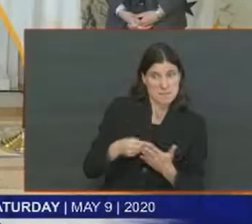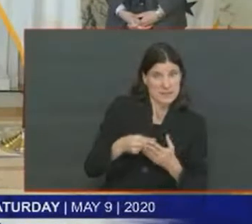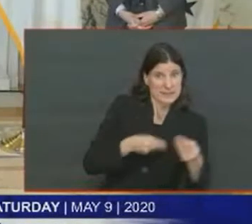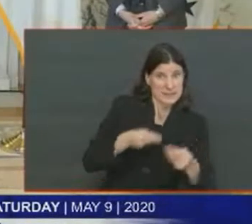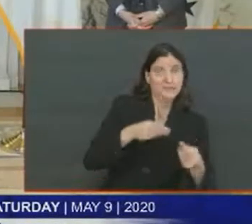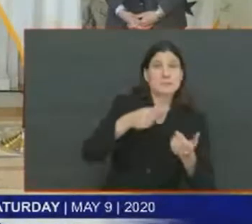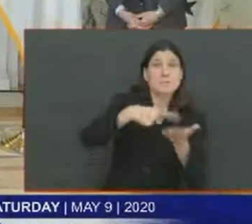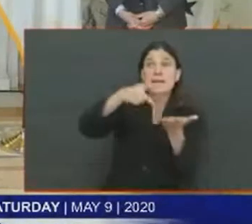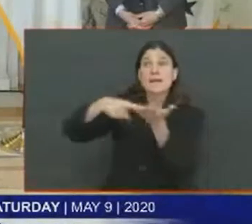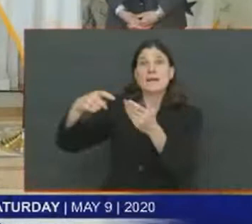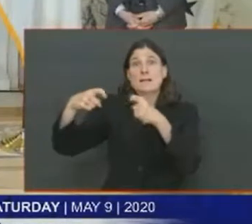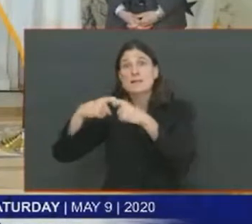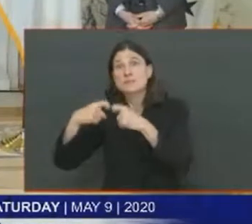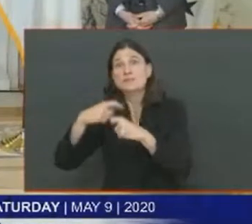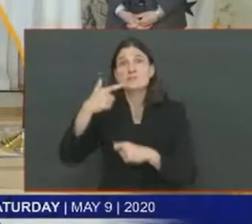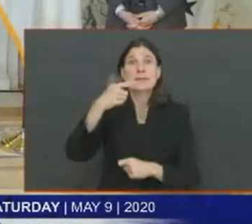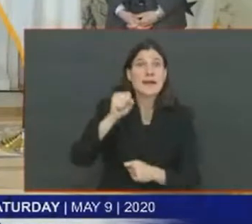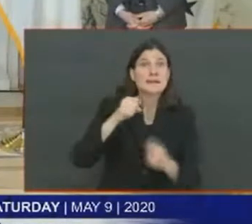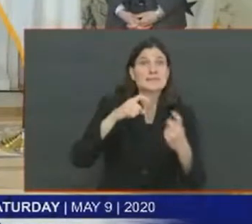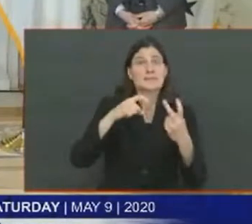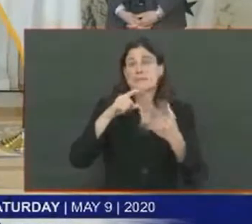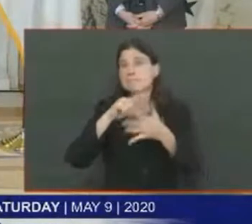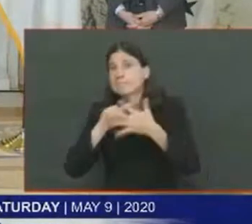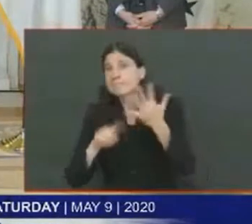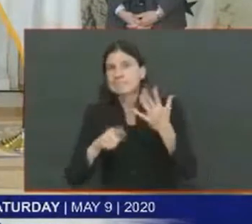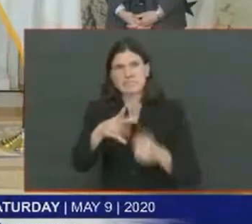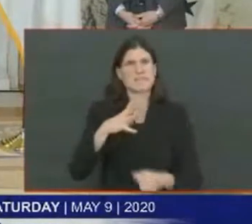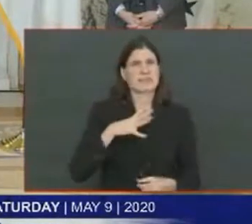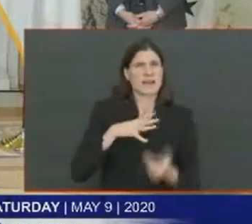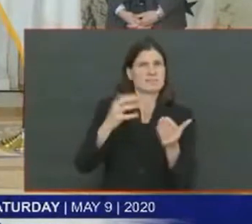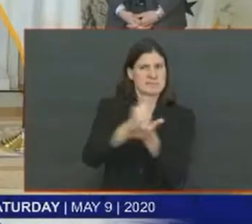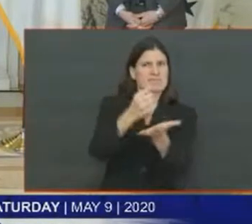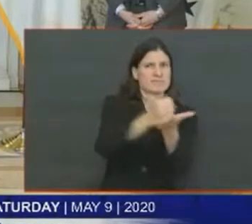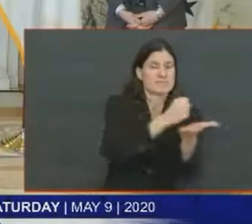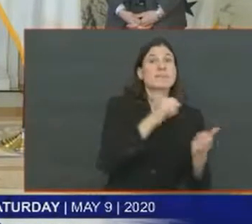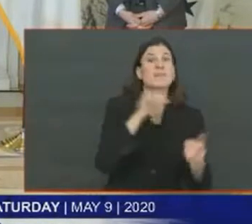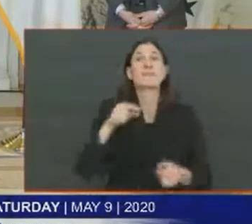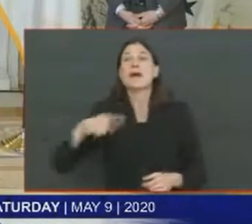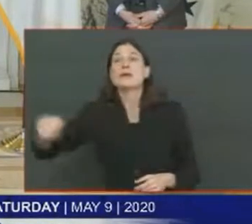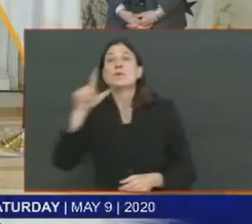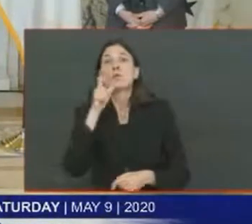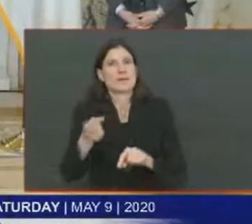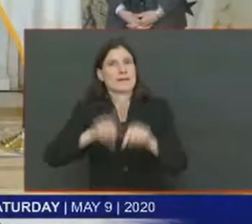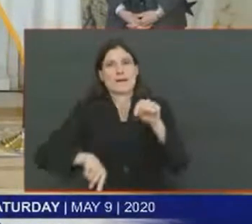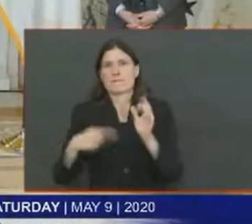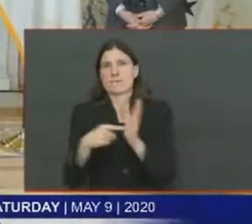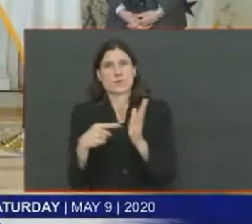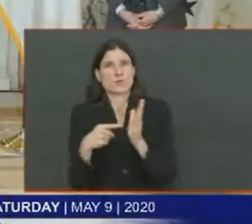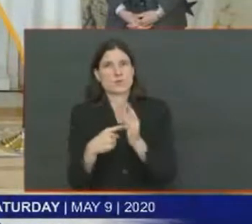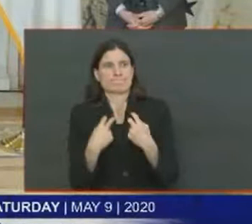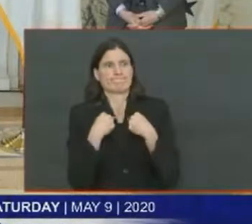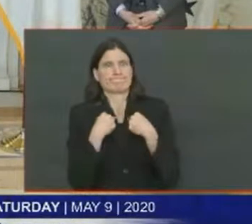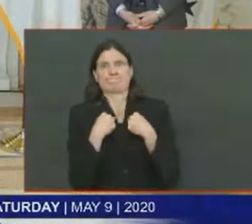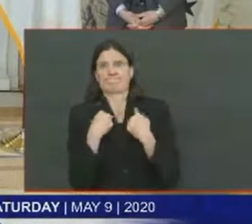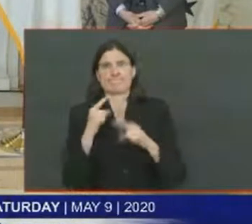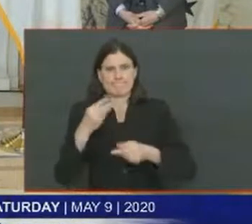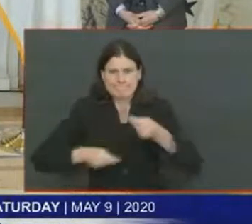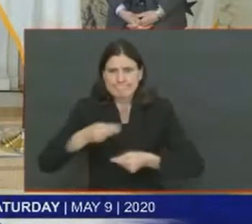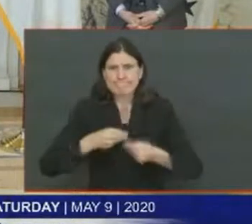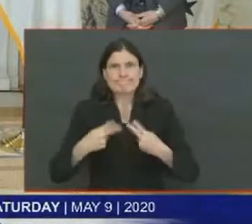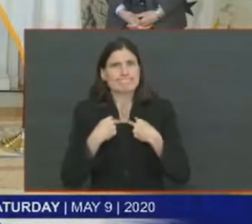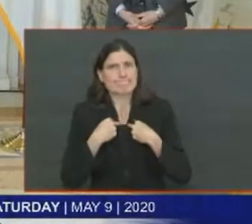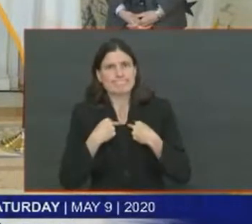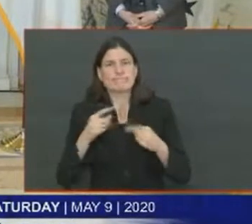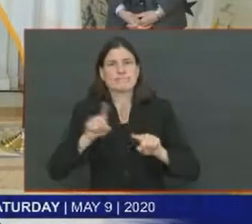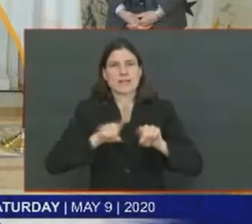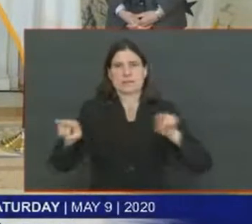is struggling, the utility companies are struggling. So if you can pay, please pay. Having said that, if you can't pay, don't worry about